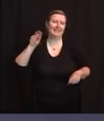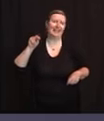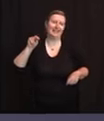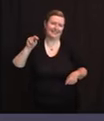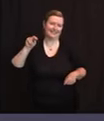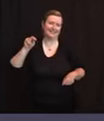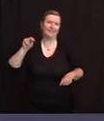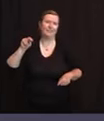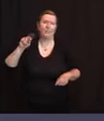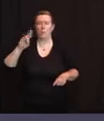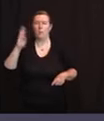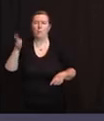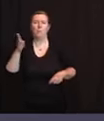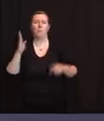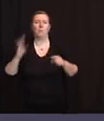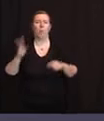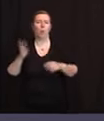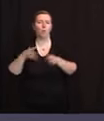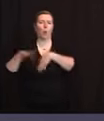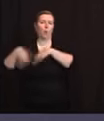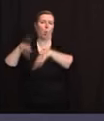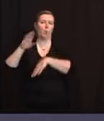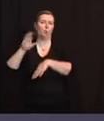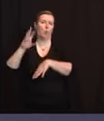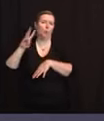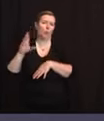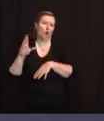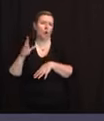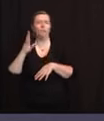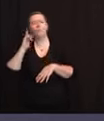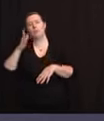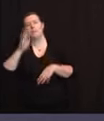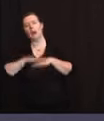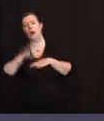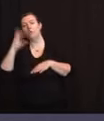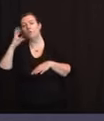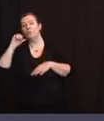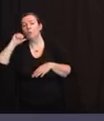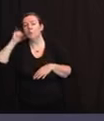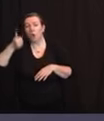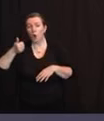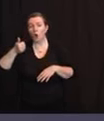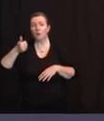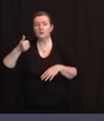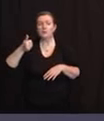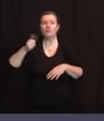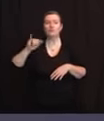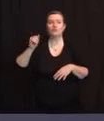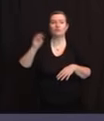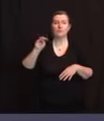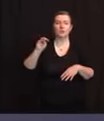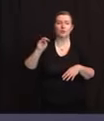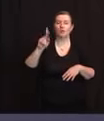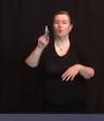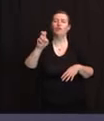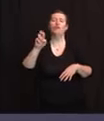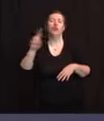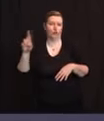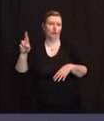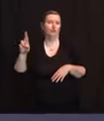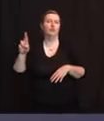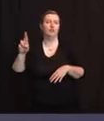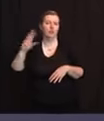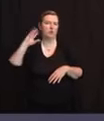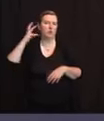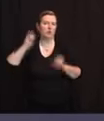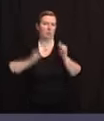Jim Kerr Rock and Roll Show tomorrow morning as an homage to what I otherwise would have been doing at Jenkinson's.